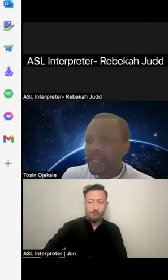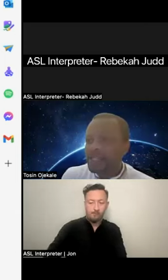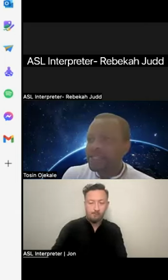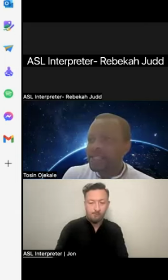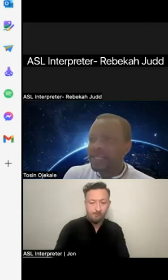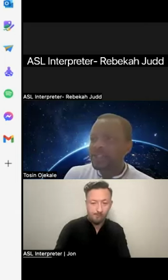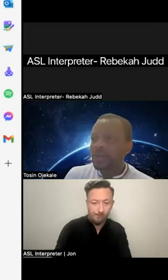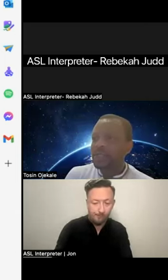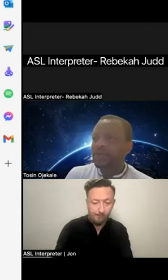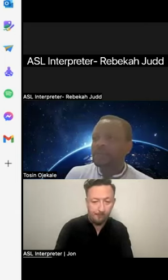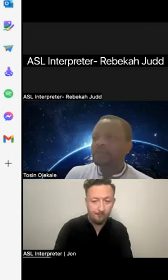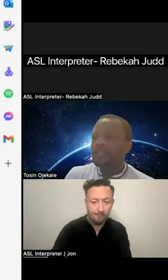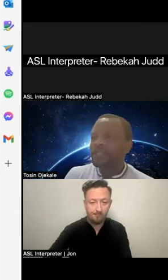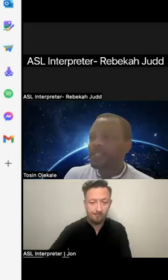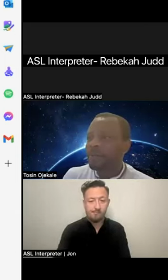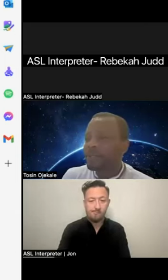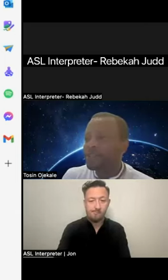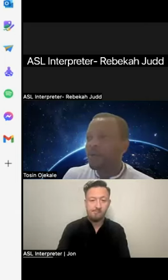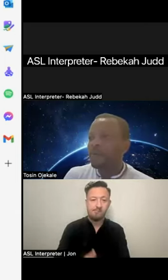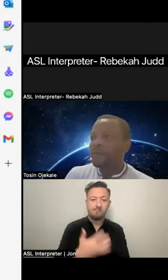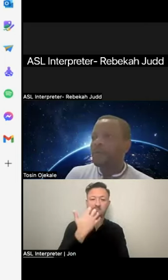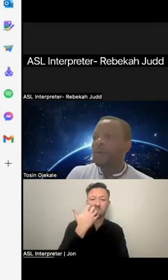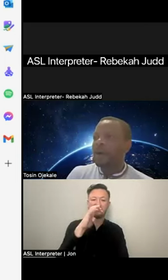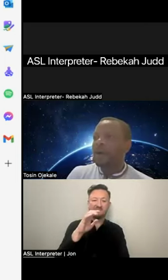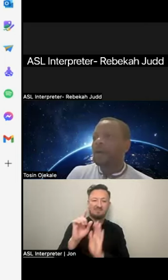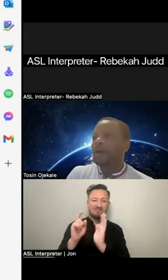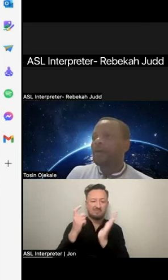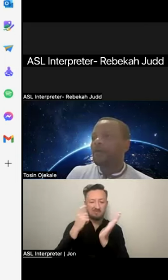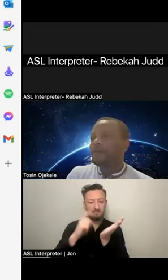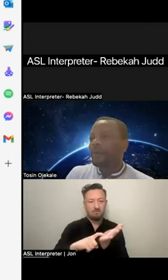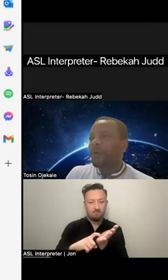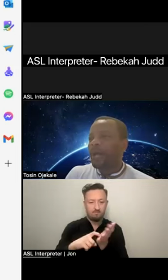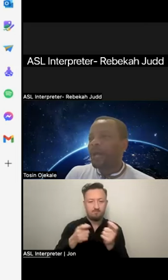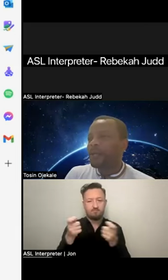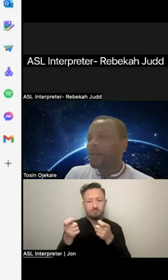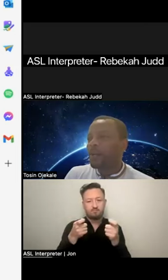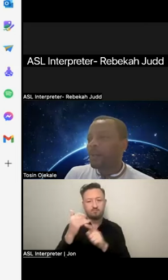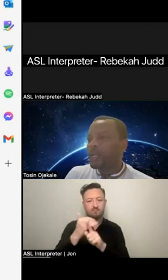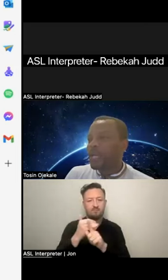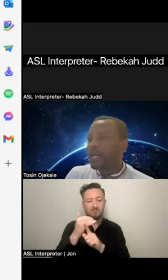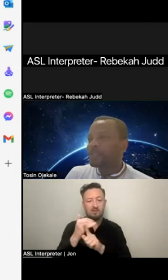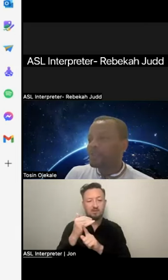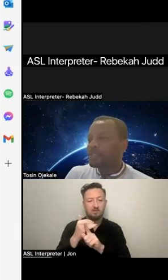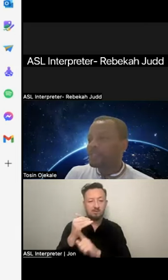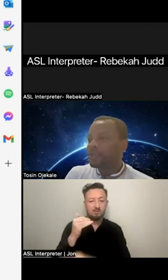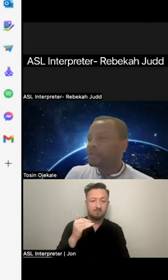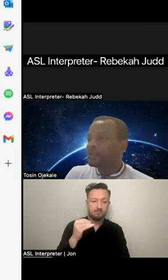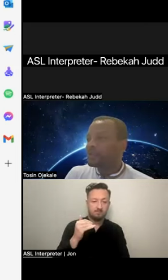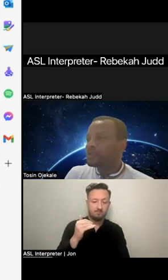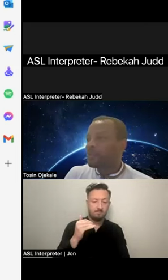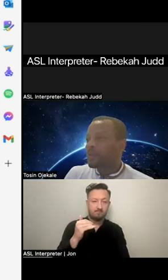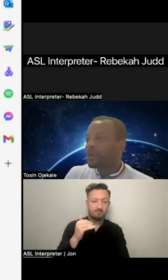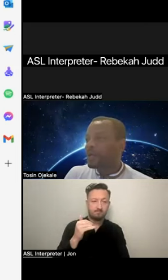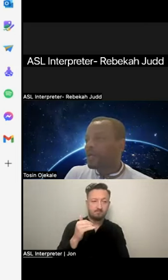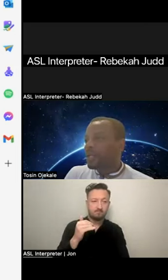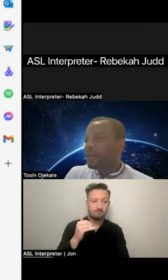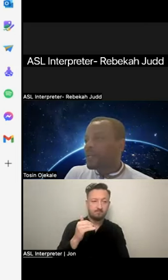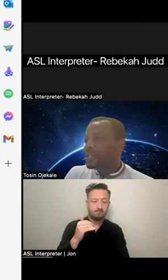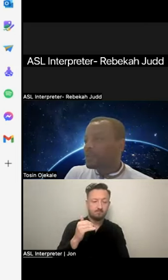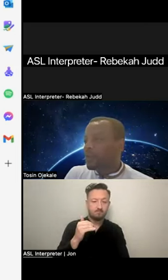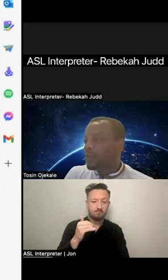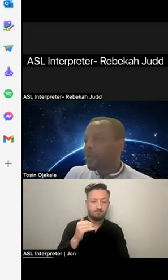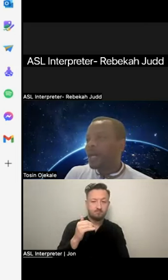The heat detector is controlling the temperature of required only, and smoke detector controls smoke.